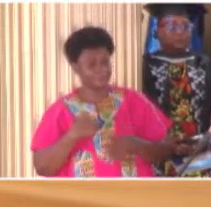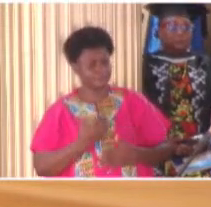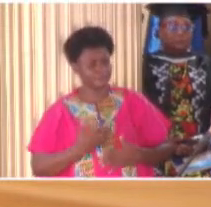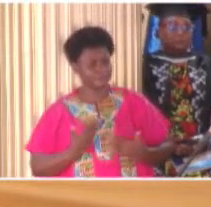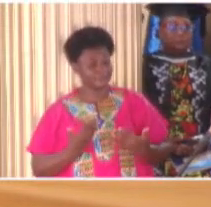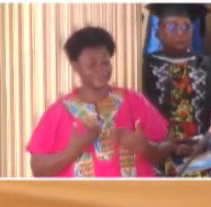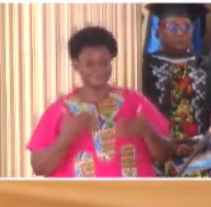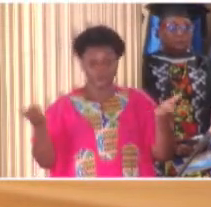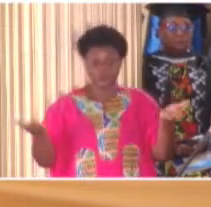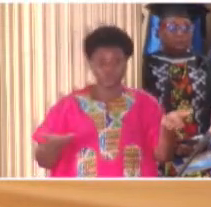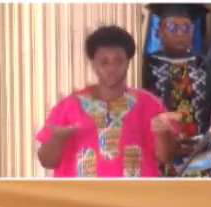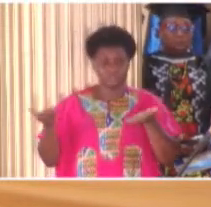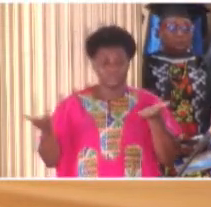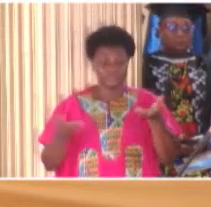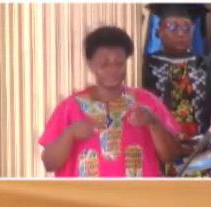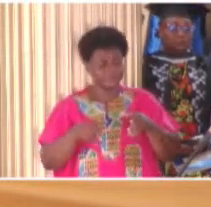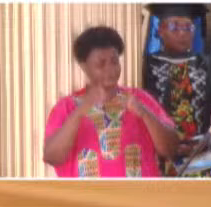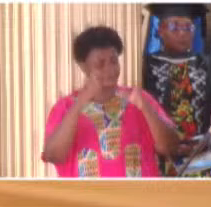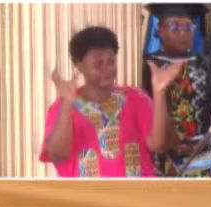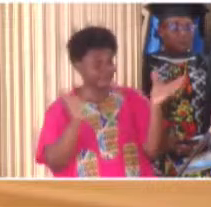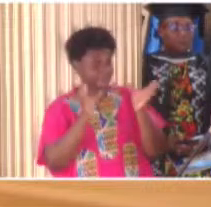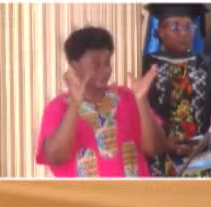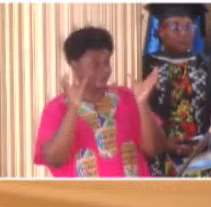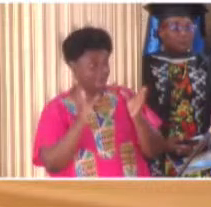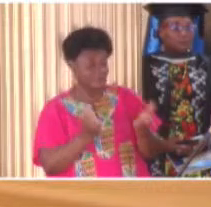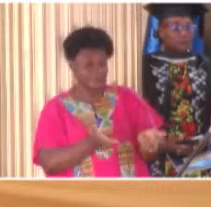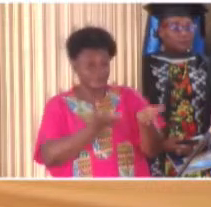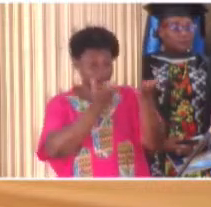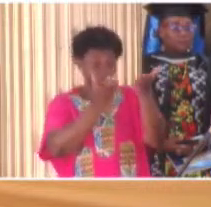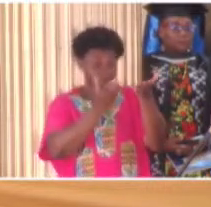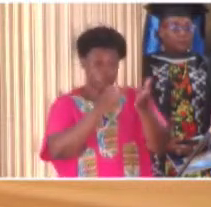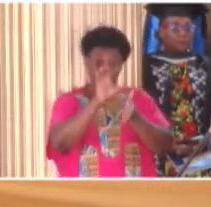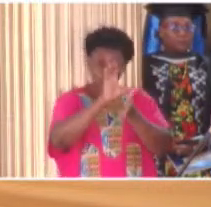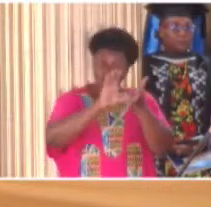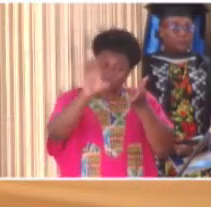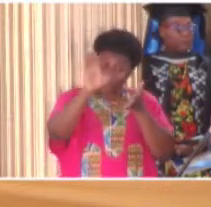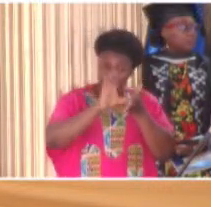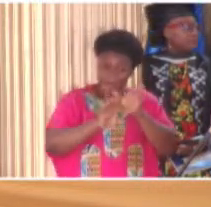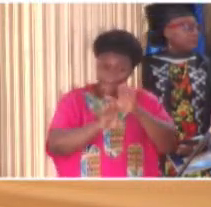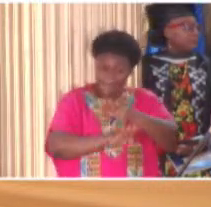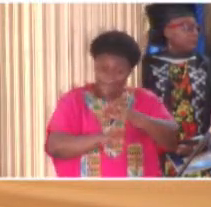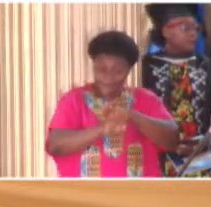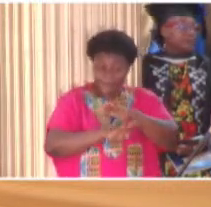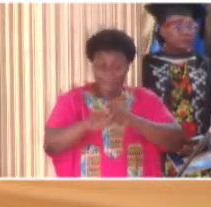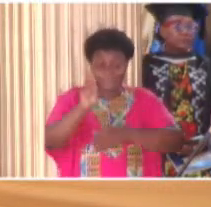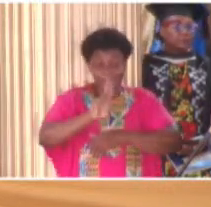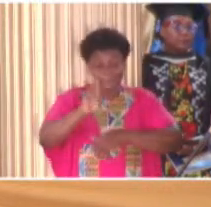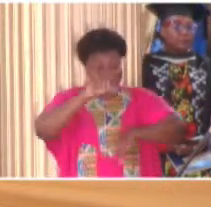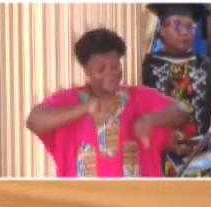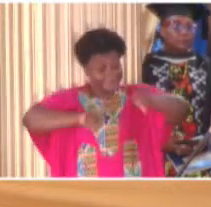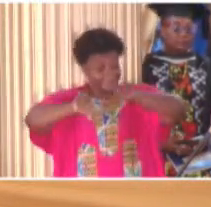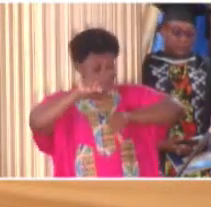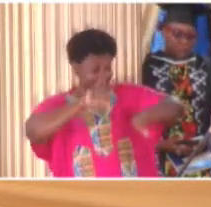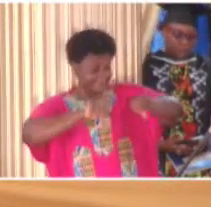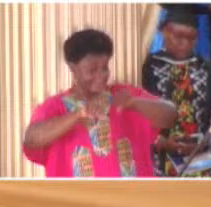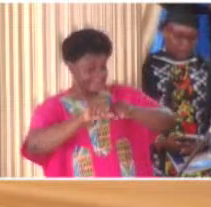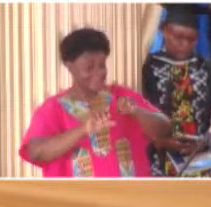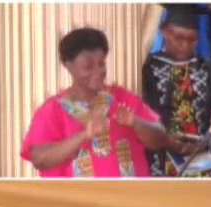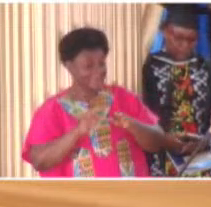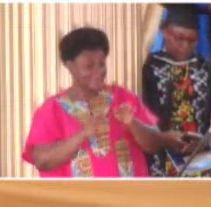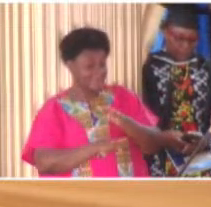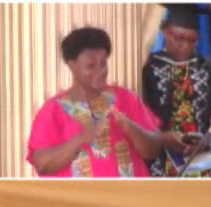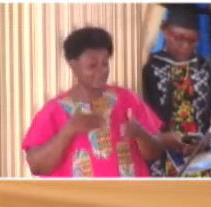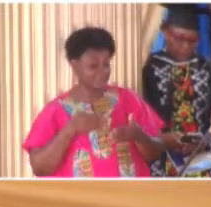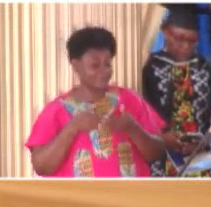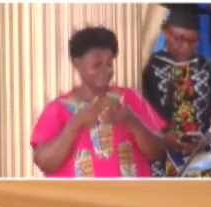to welcome you to this ceremony, which is dedicated to the College of Basic and Applied Sciences and under my direction